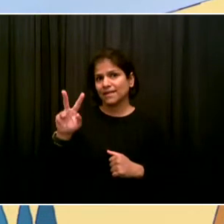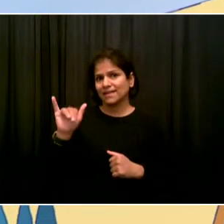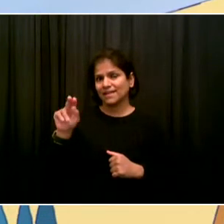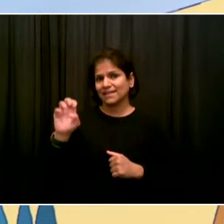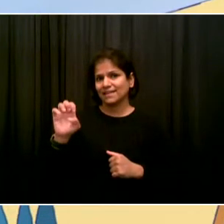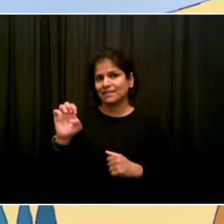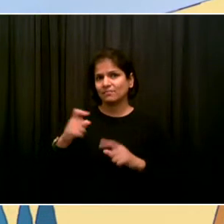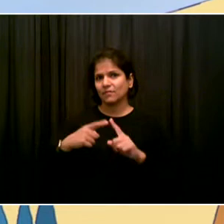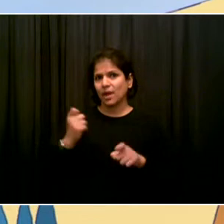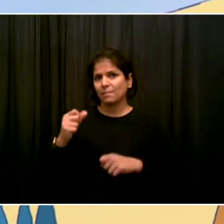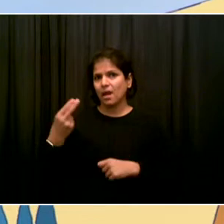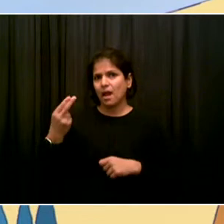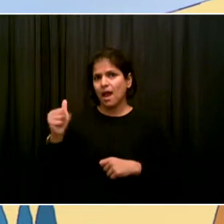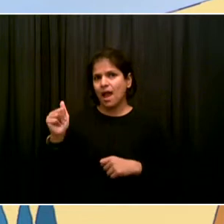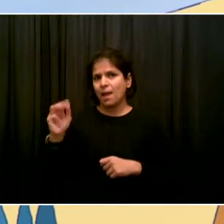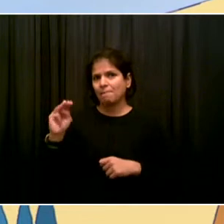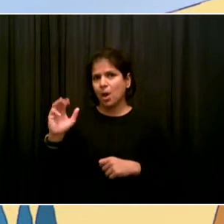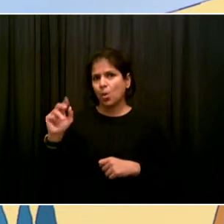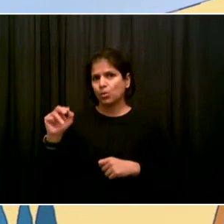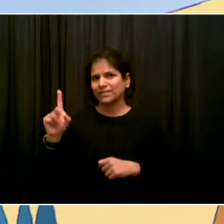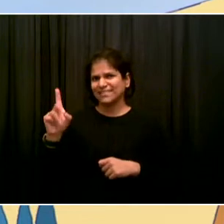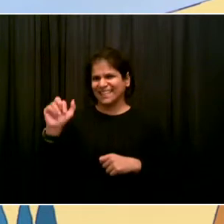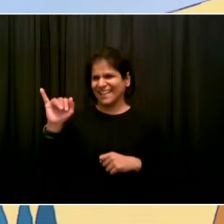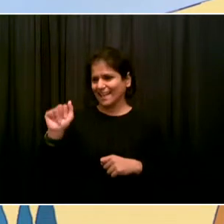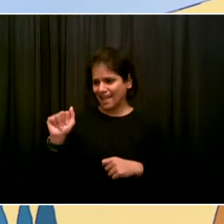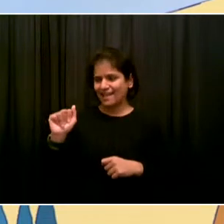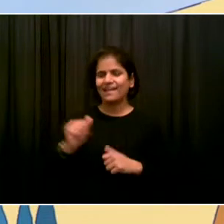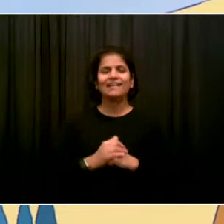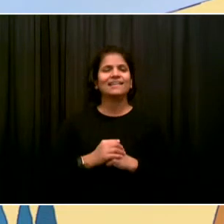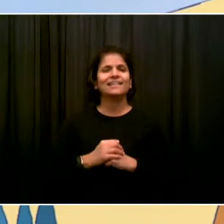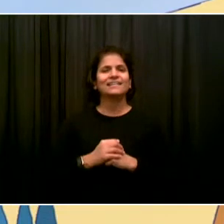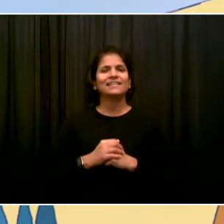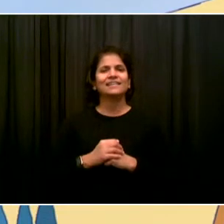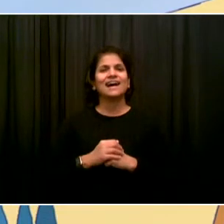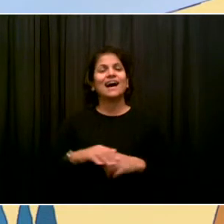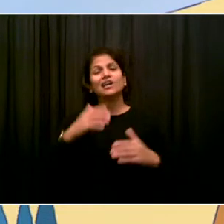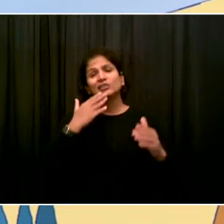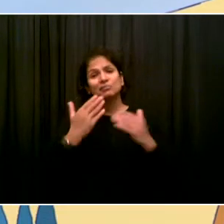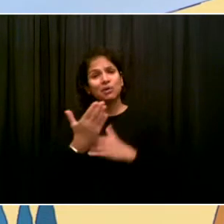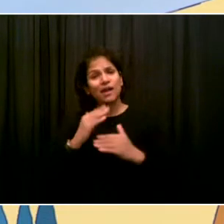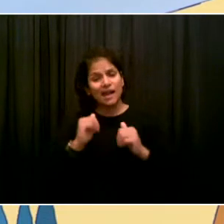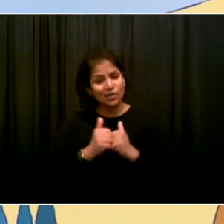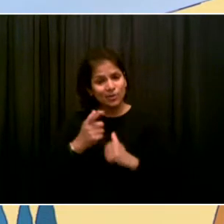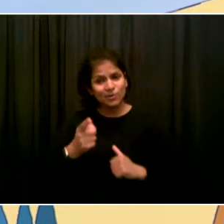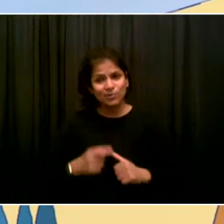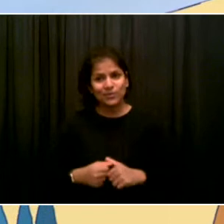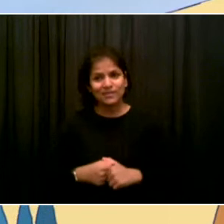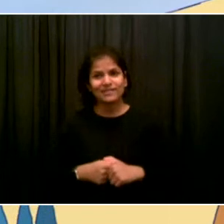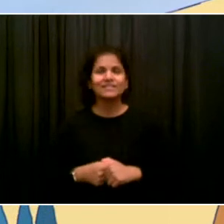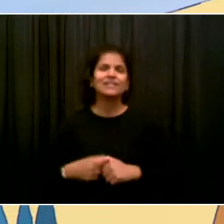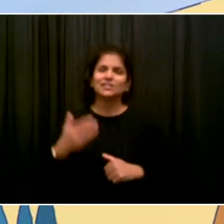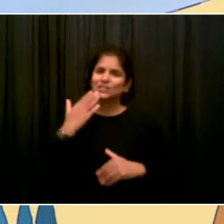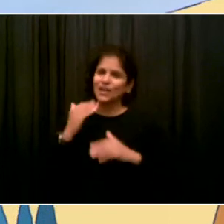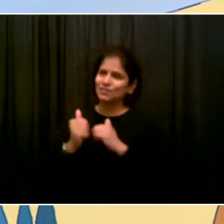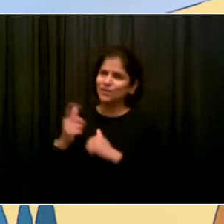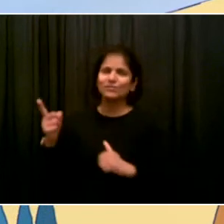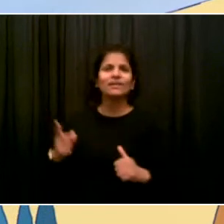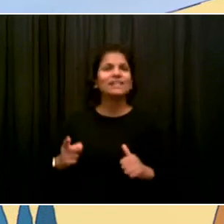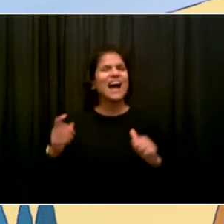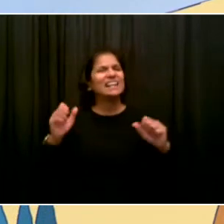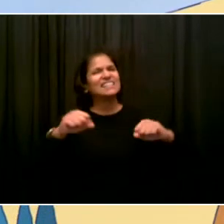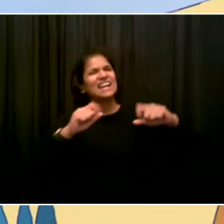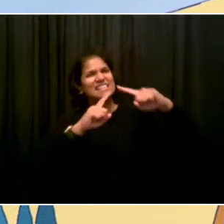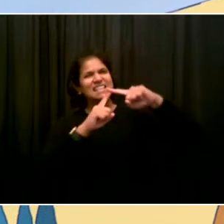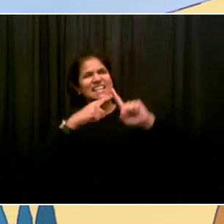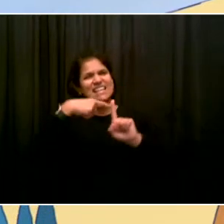Good morning, Mr. Mayor. How are you doing today? Good, Ruvain. How are you? Not liking the cold. I agree. We are in total